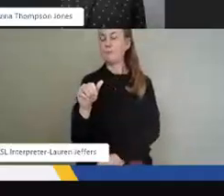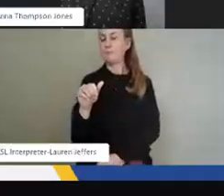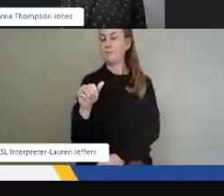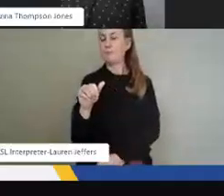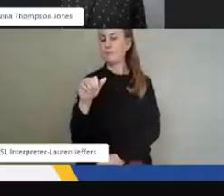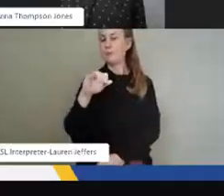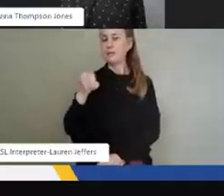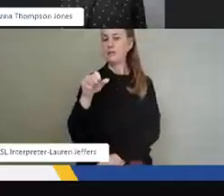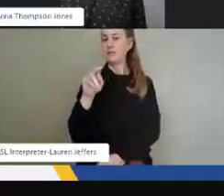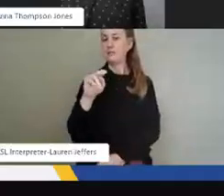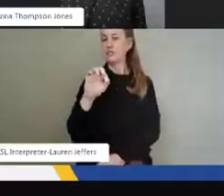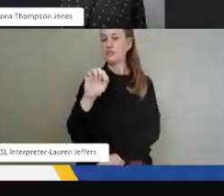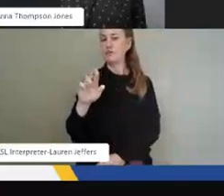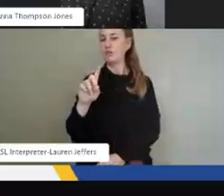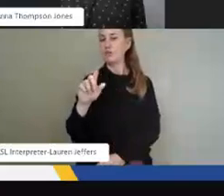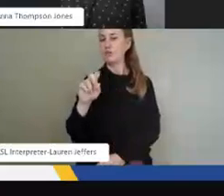This is Jennifer David. I approve.